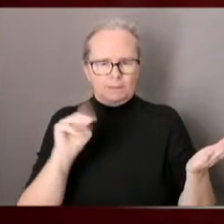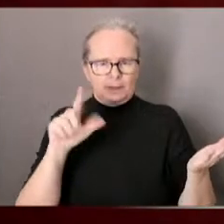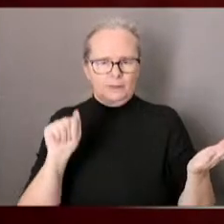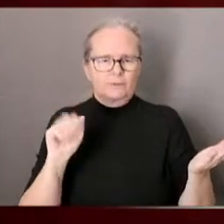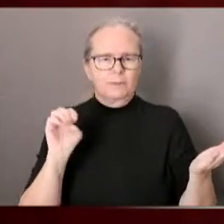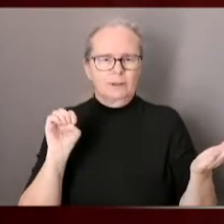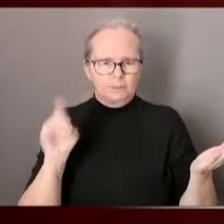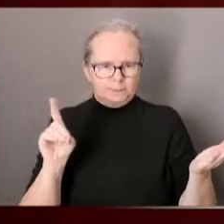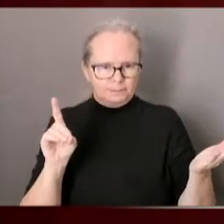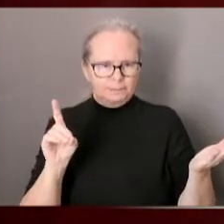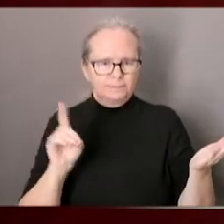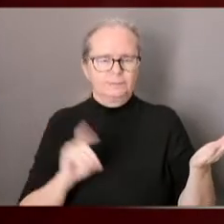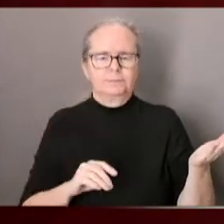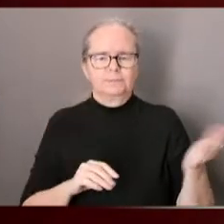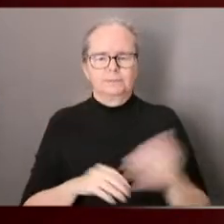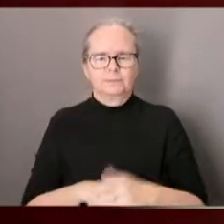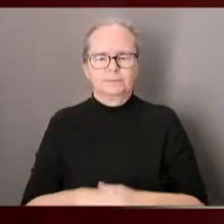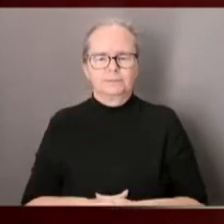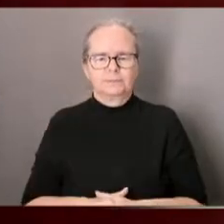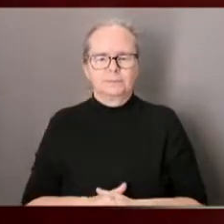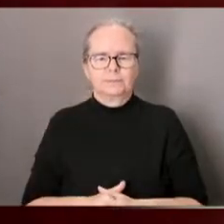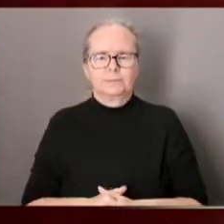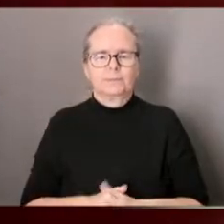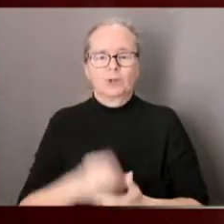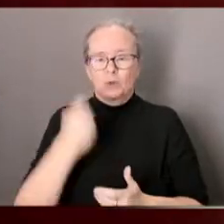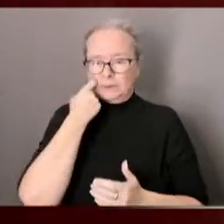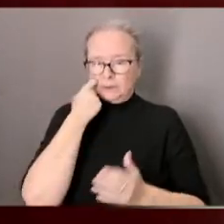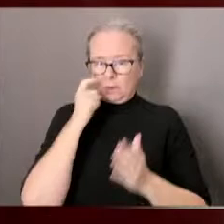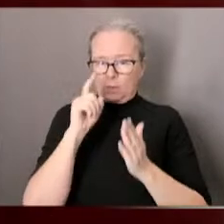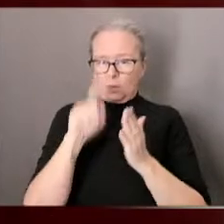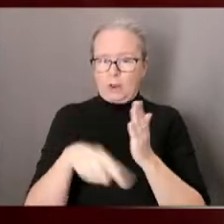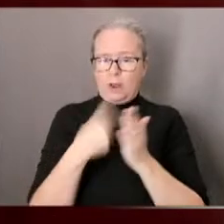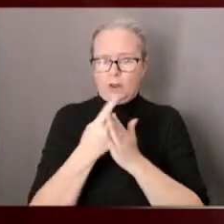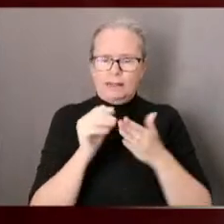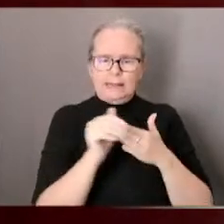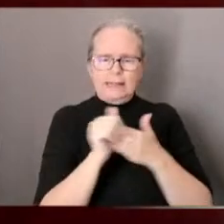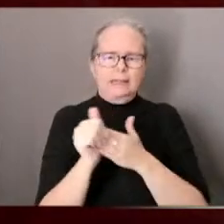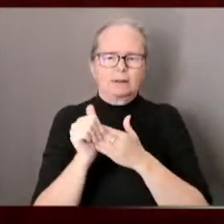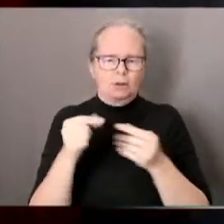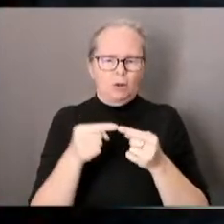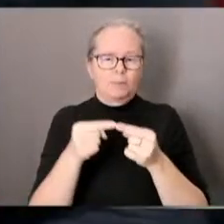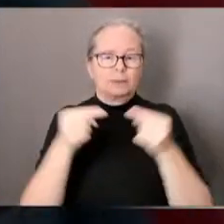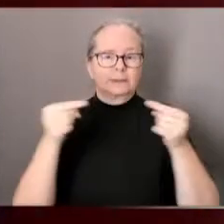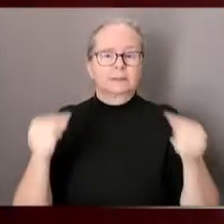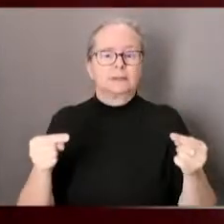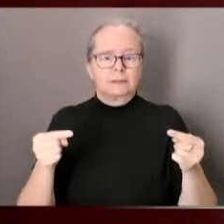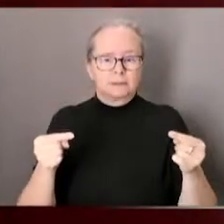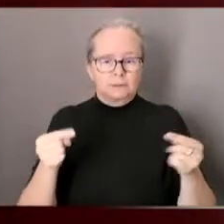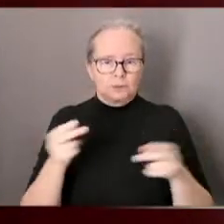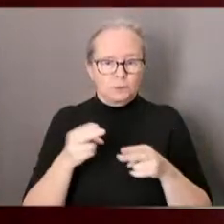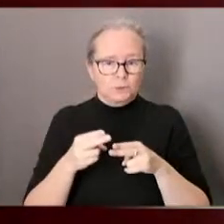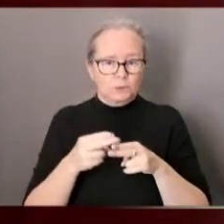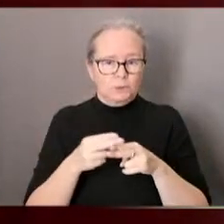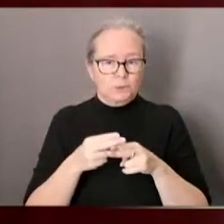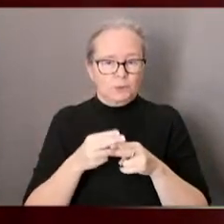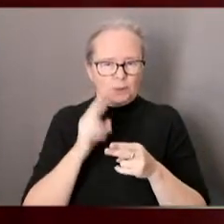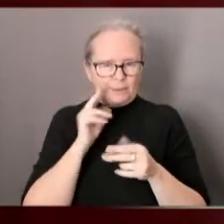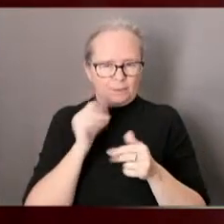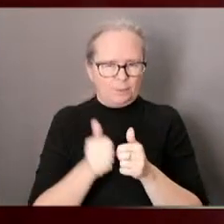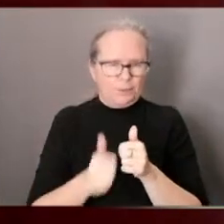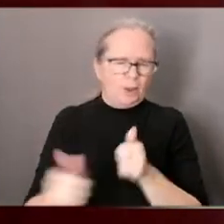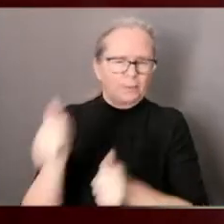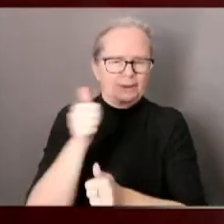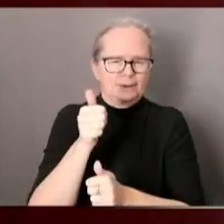this last hour the leader of the official opposition and soon to be premier of Alberta unveiled our new competitiveness jobs and investment strategy